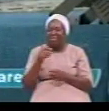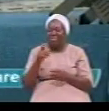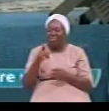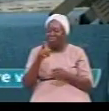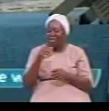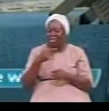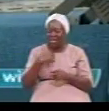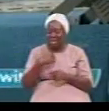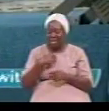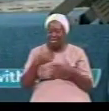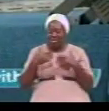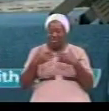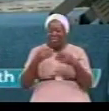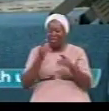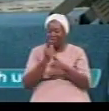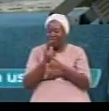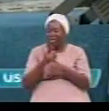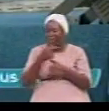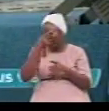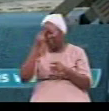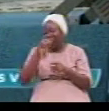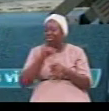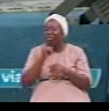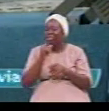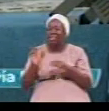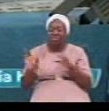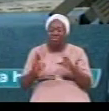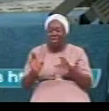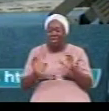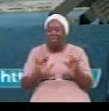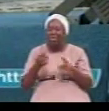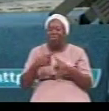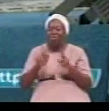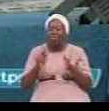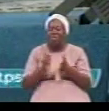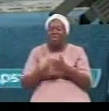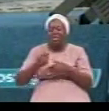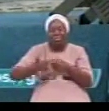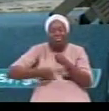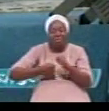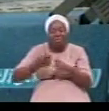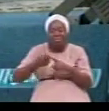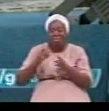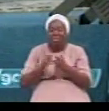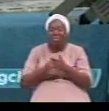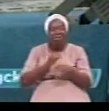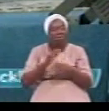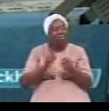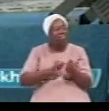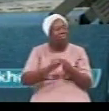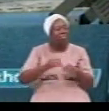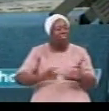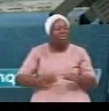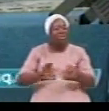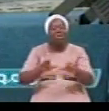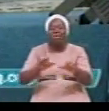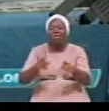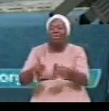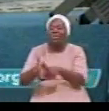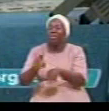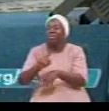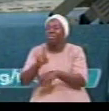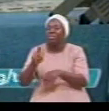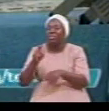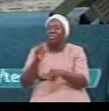we're not reacting. But people who suffer from that, normally, when they pass through a crowd like this one, even if